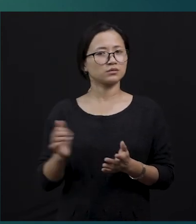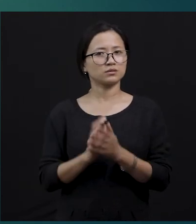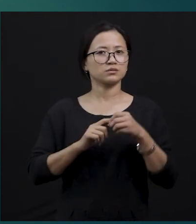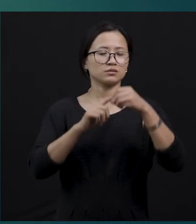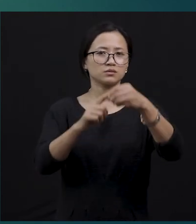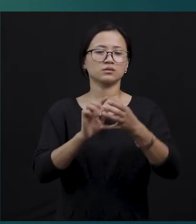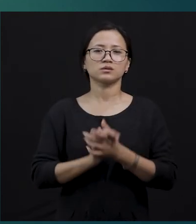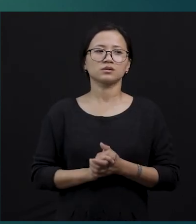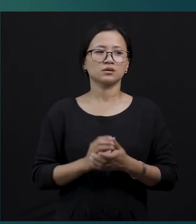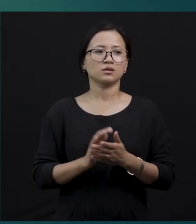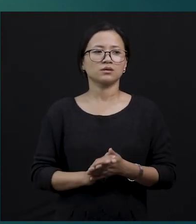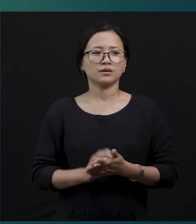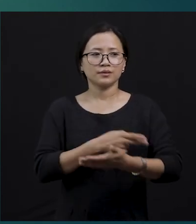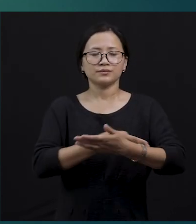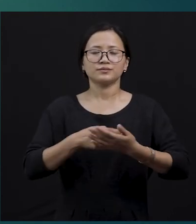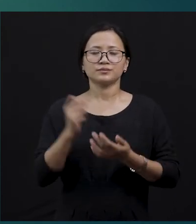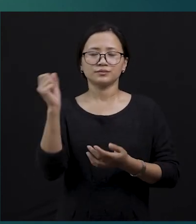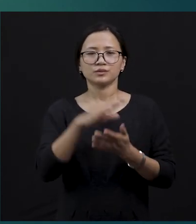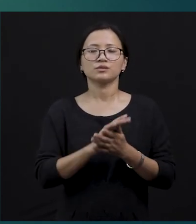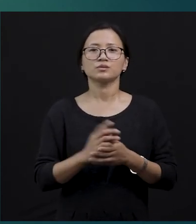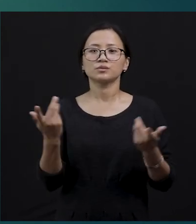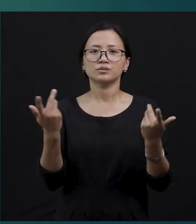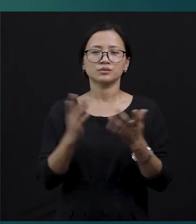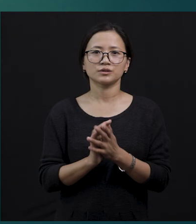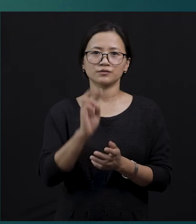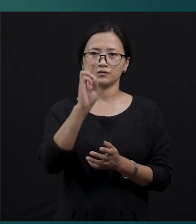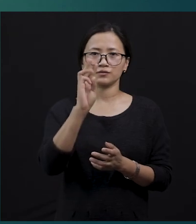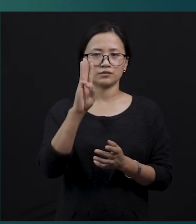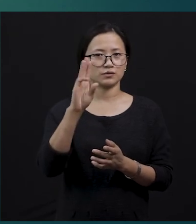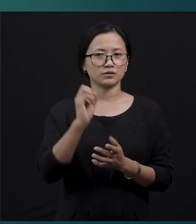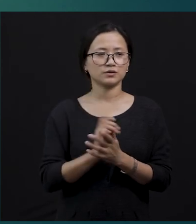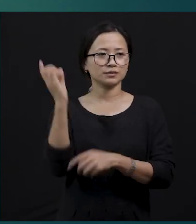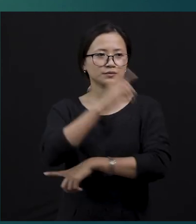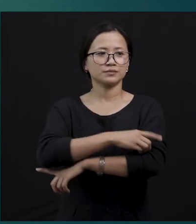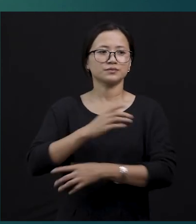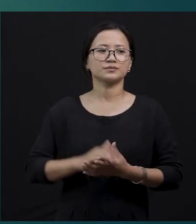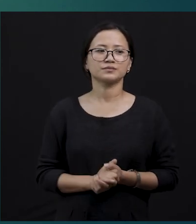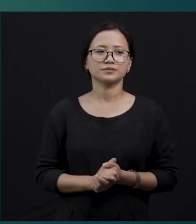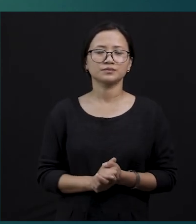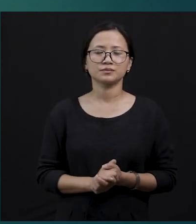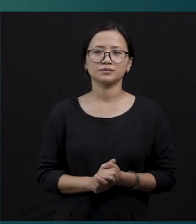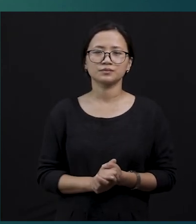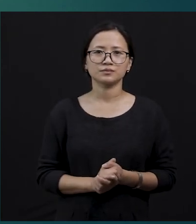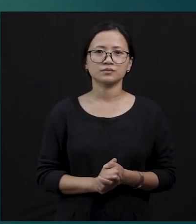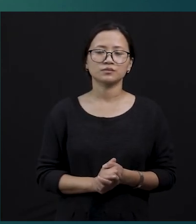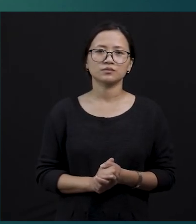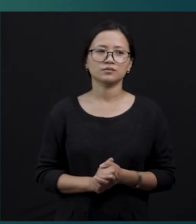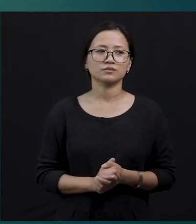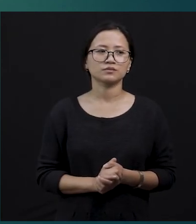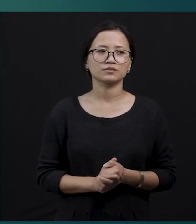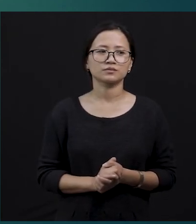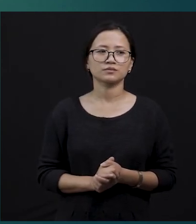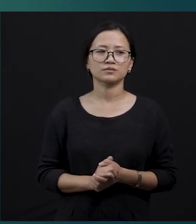question. Name the months which have 30 days each. Now, since it is very easy to find it out, which month have 30 days,